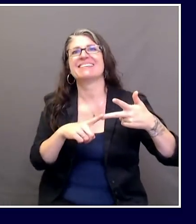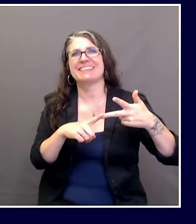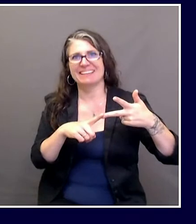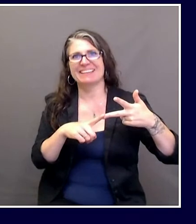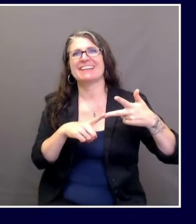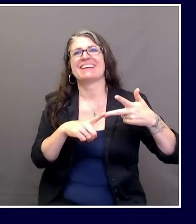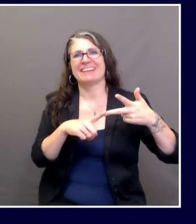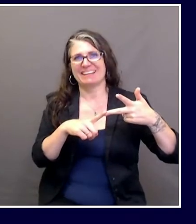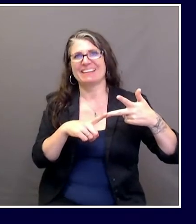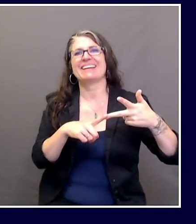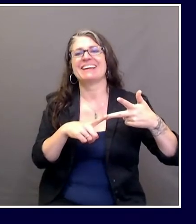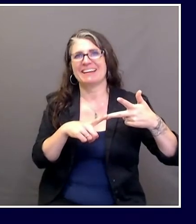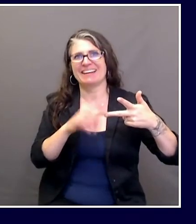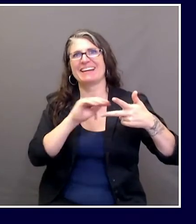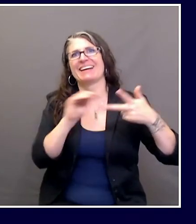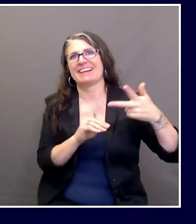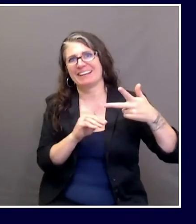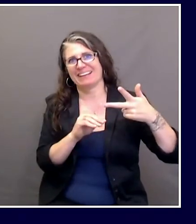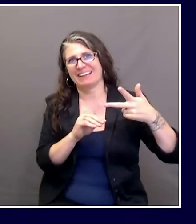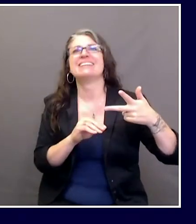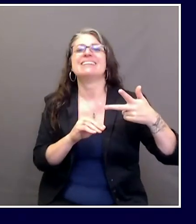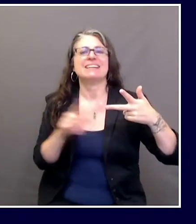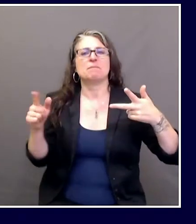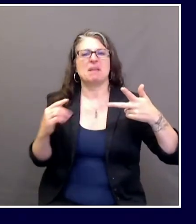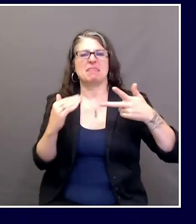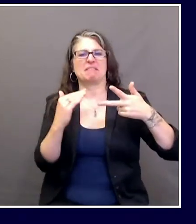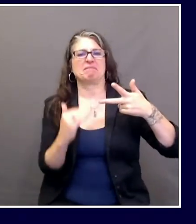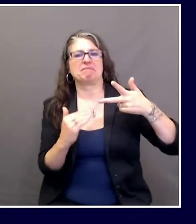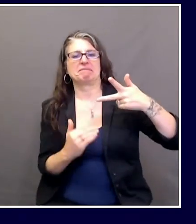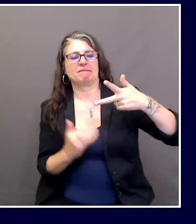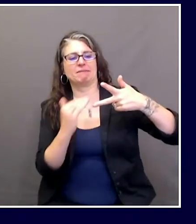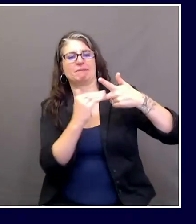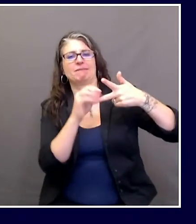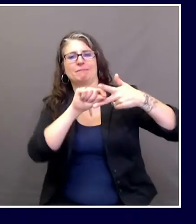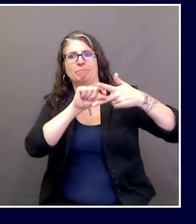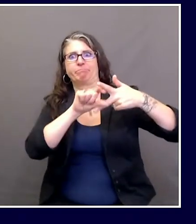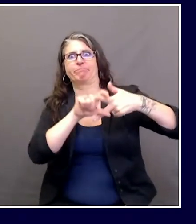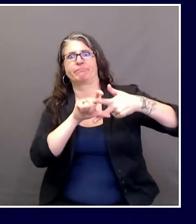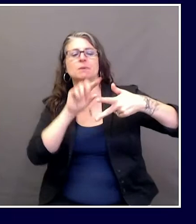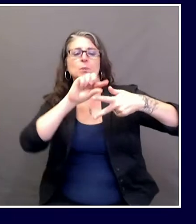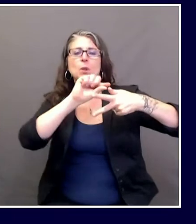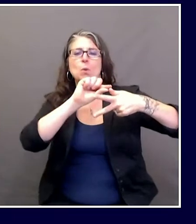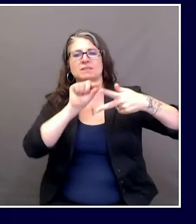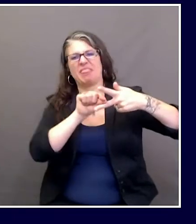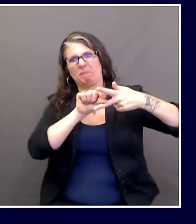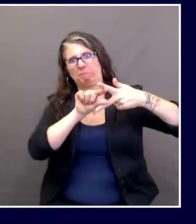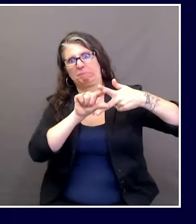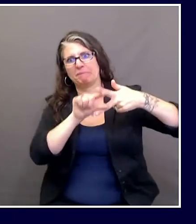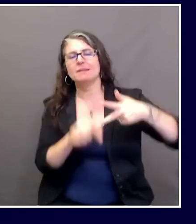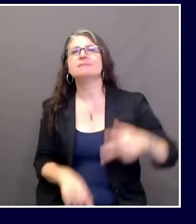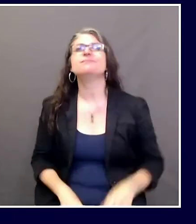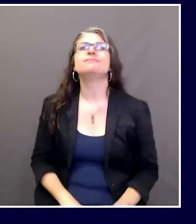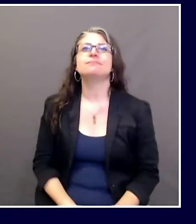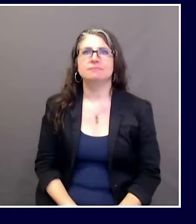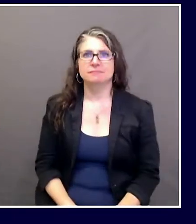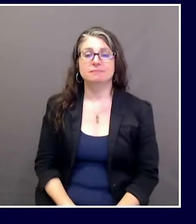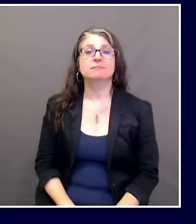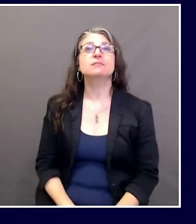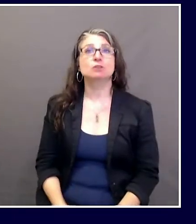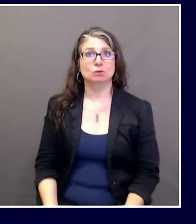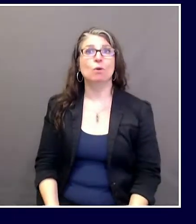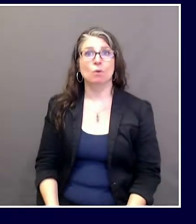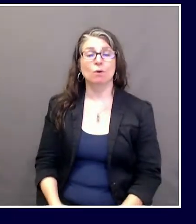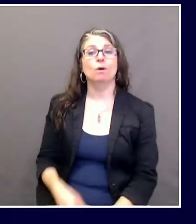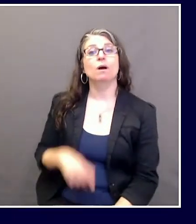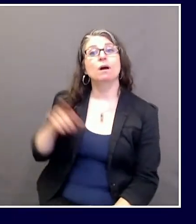to be doing more sequencing. We actually have had discussions recently with 1 or 2 national laboratories to sequence even a